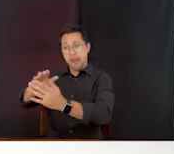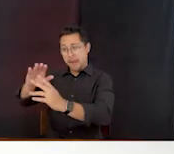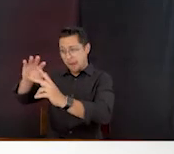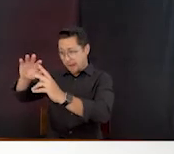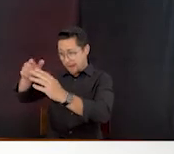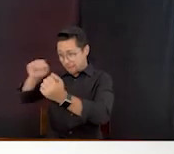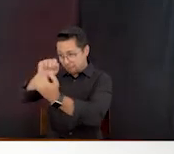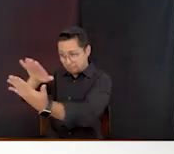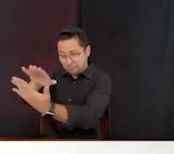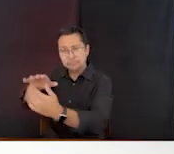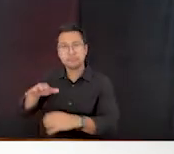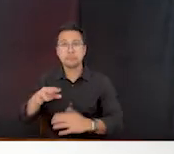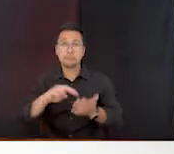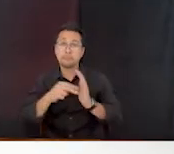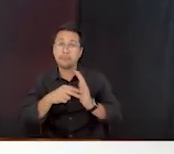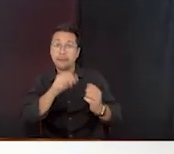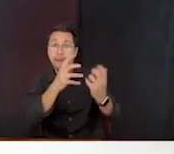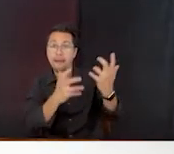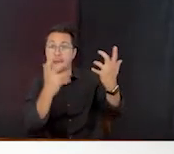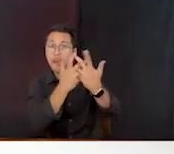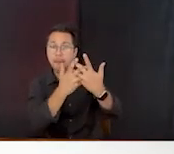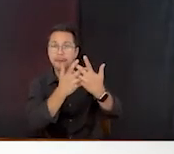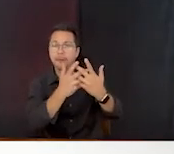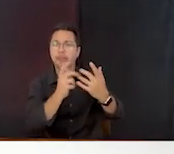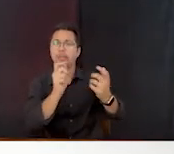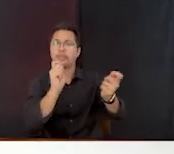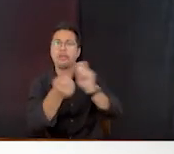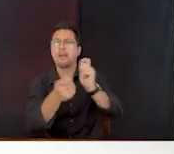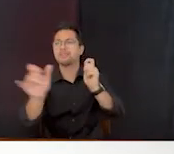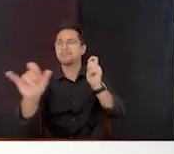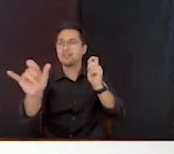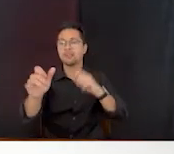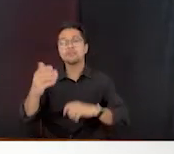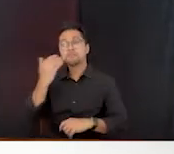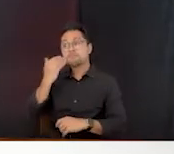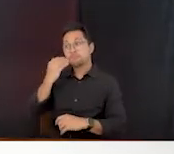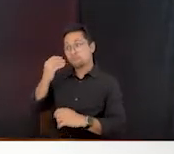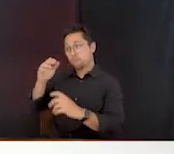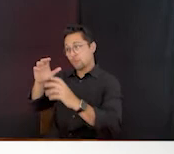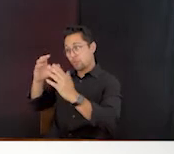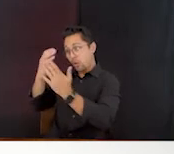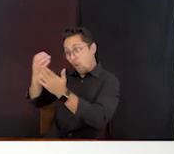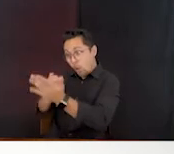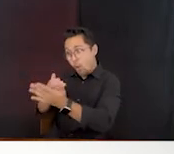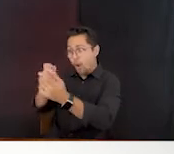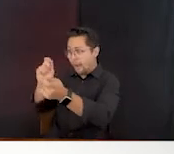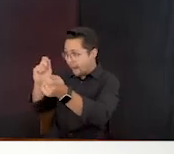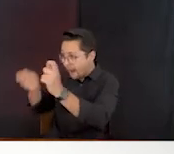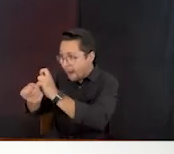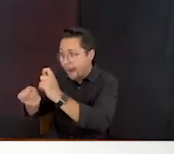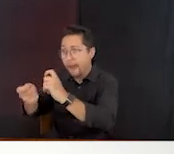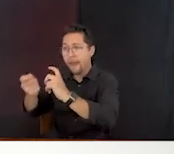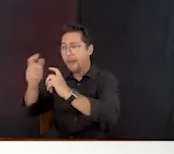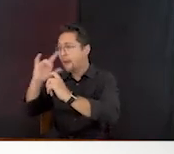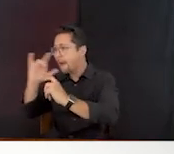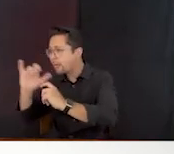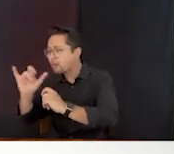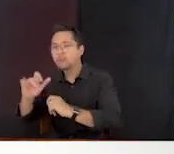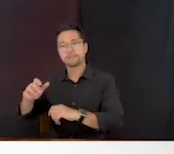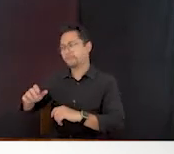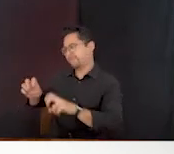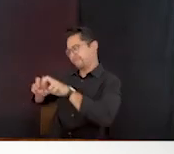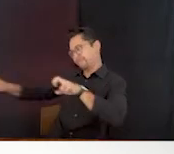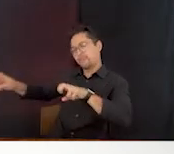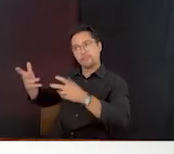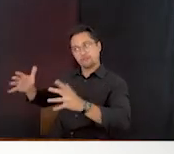meant that the accommodations changed as well. Just because the different format of the course, and all of our panelists can certainly